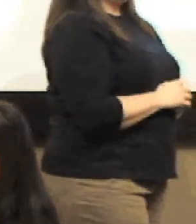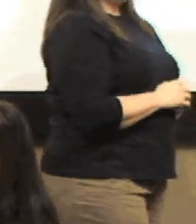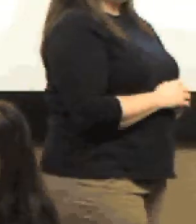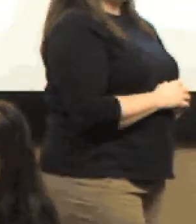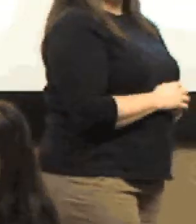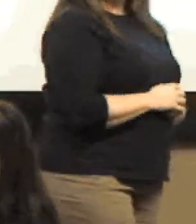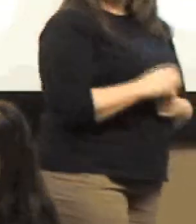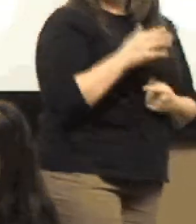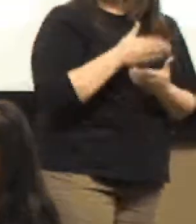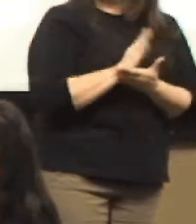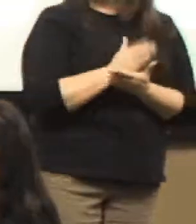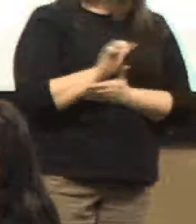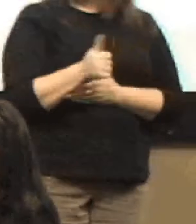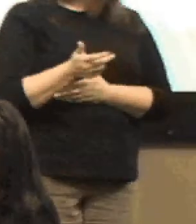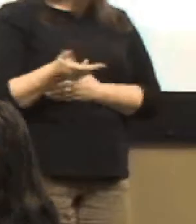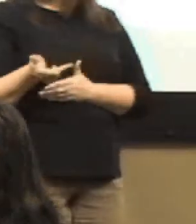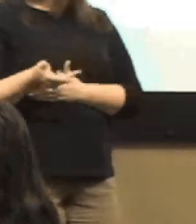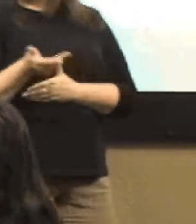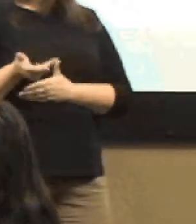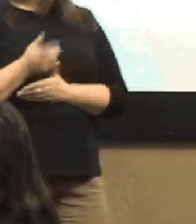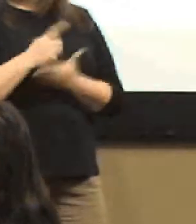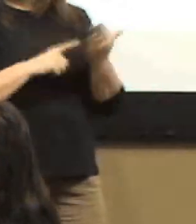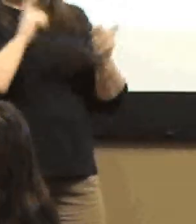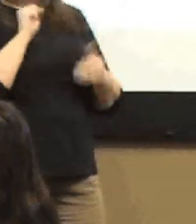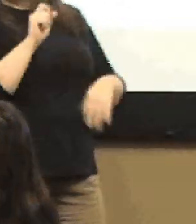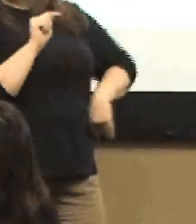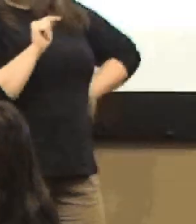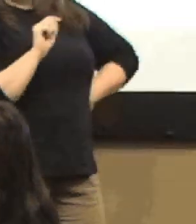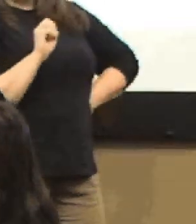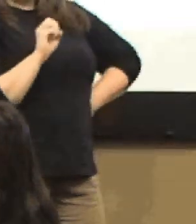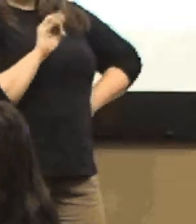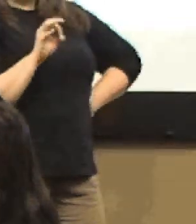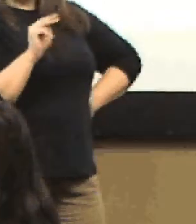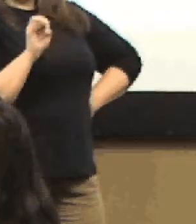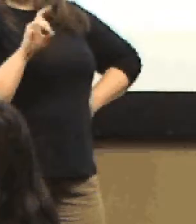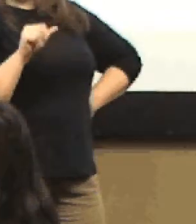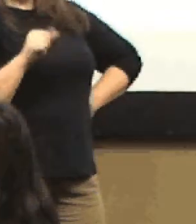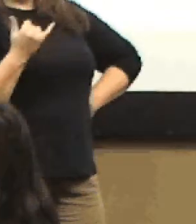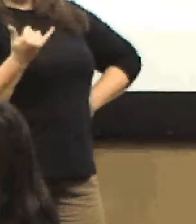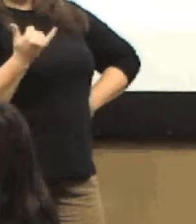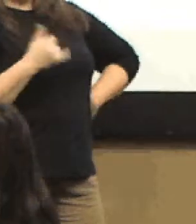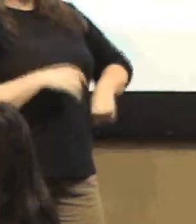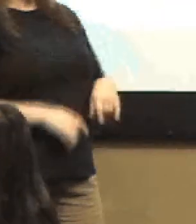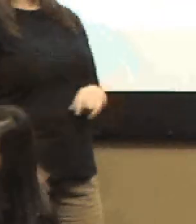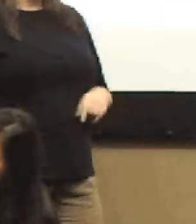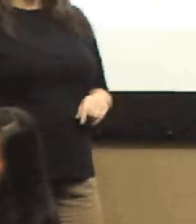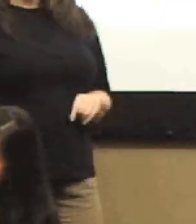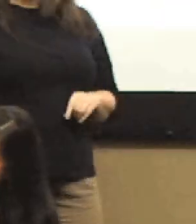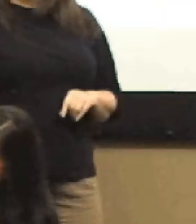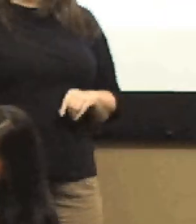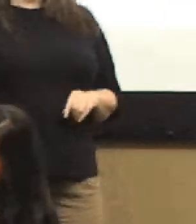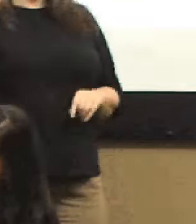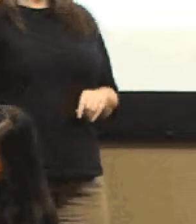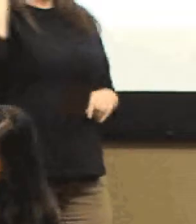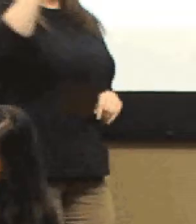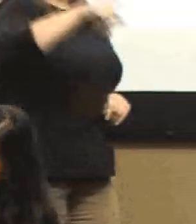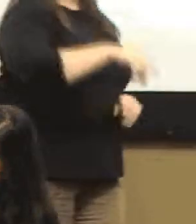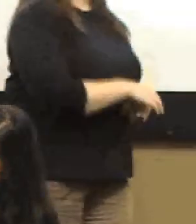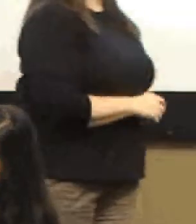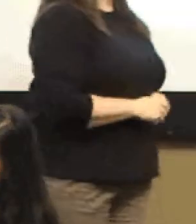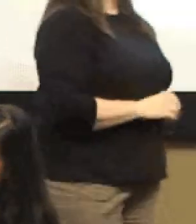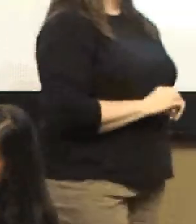All right, so another three of you. What is the state of the media right now? Well, let me throw a question out to you